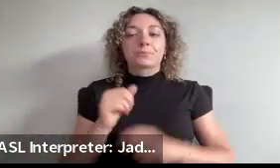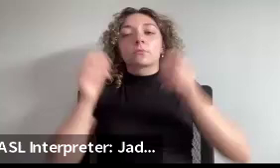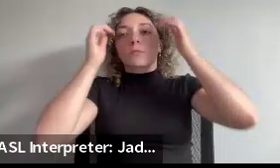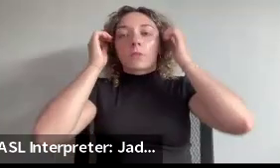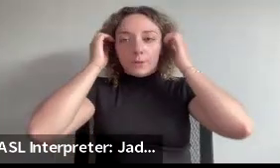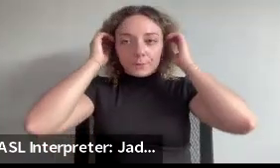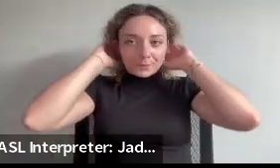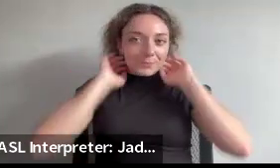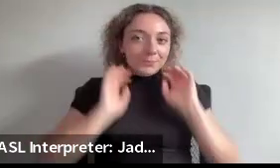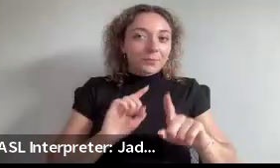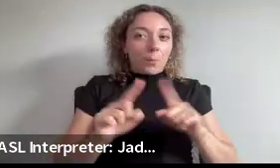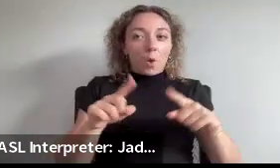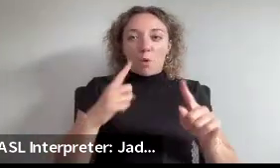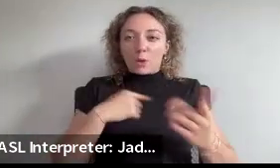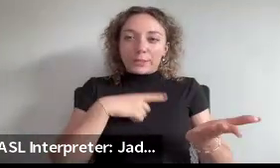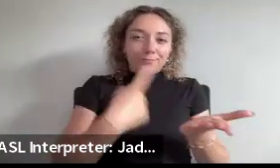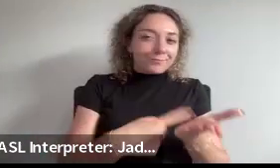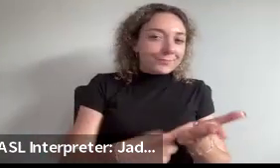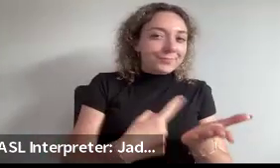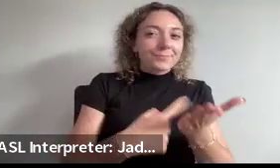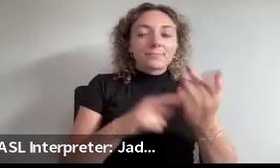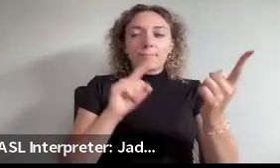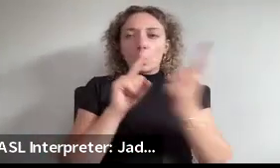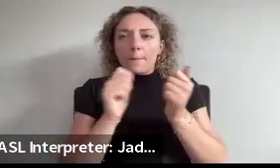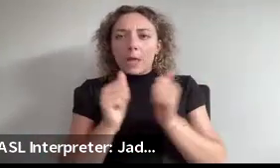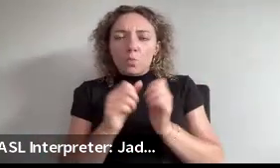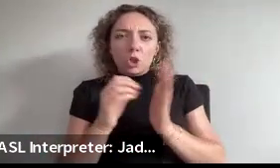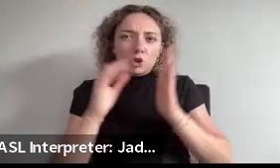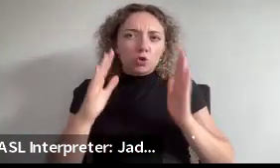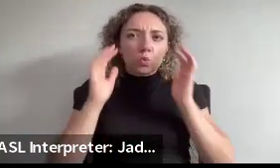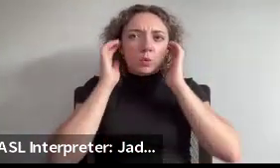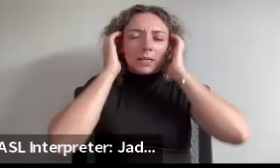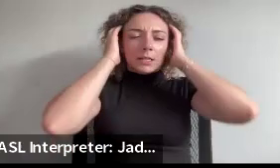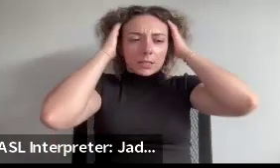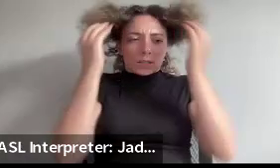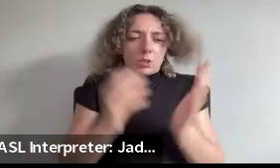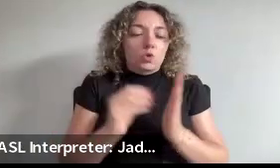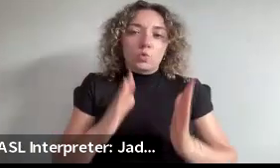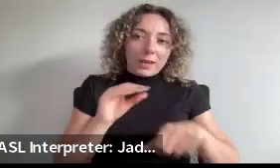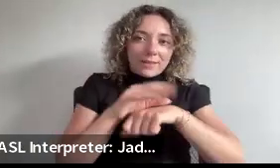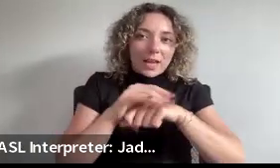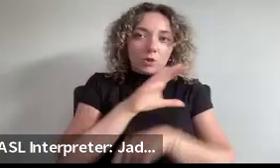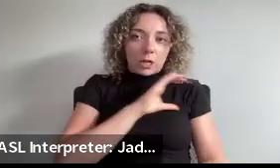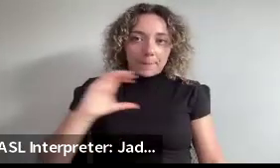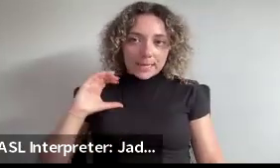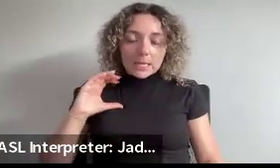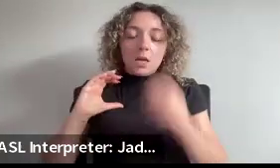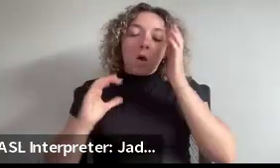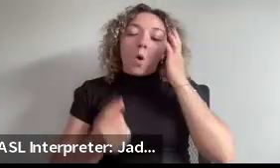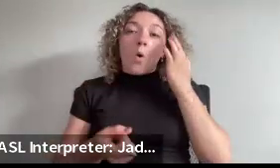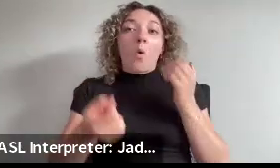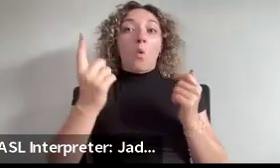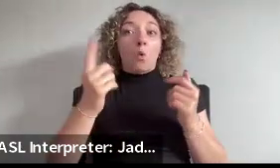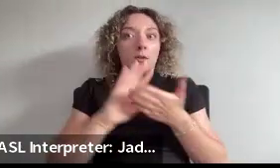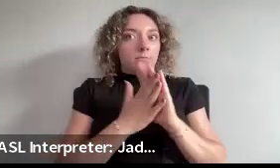as we talked about it and as we met with the student uh, fee advisory committee, one of the things that became